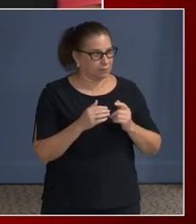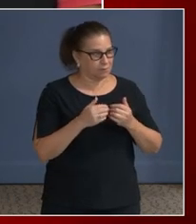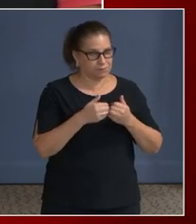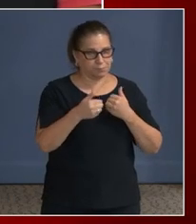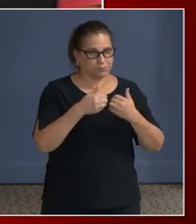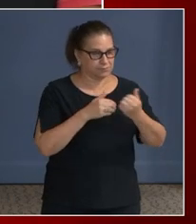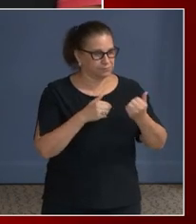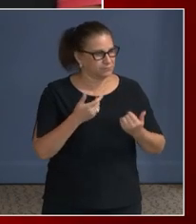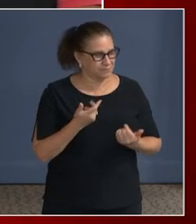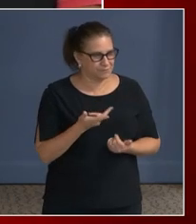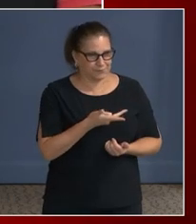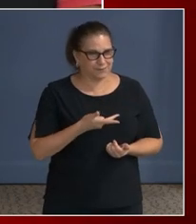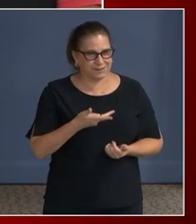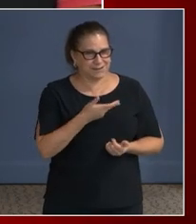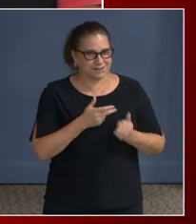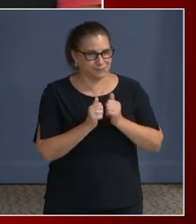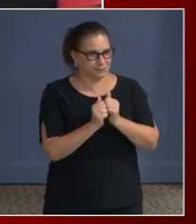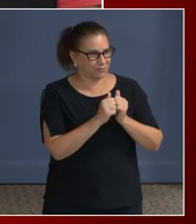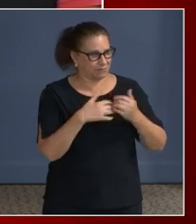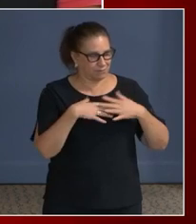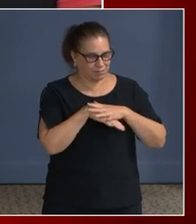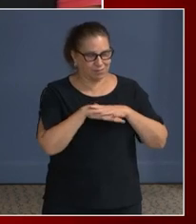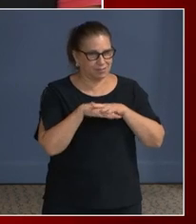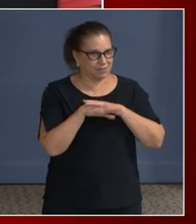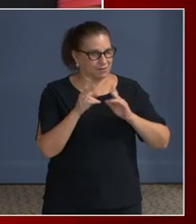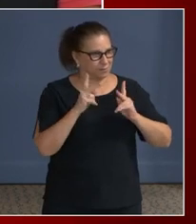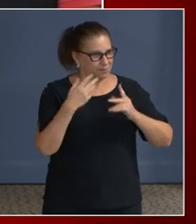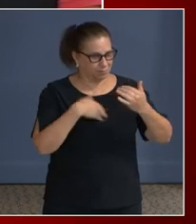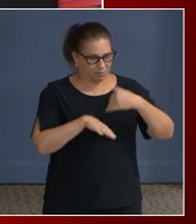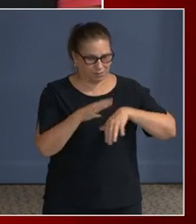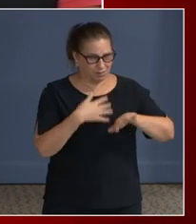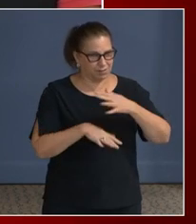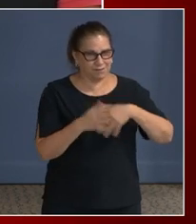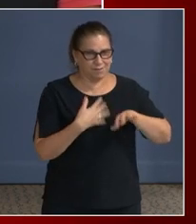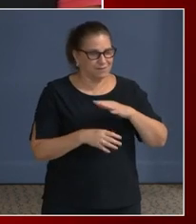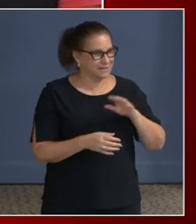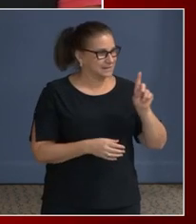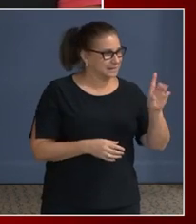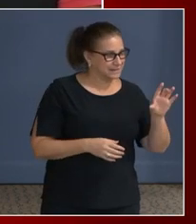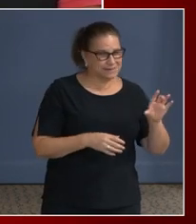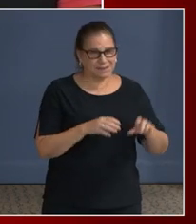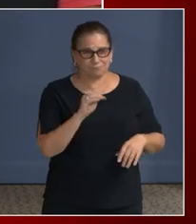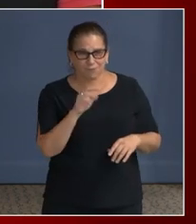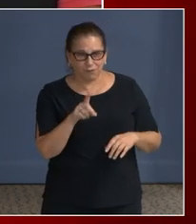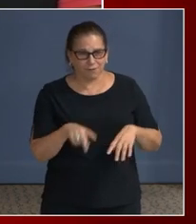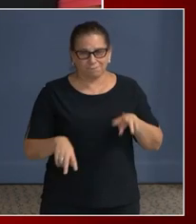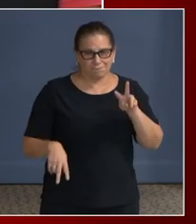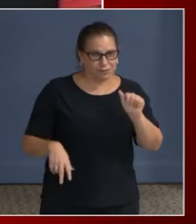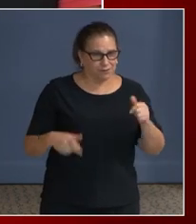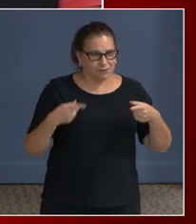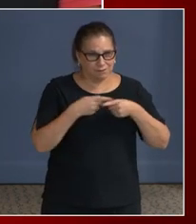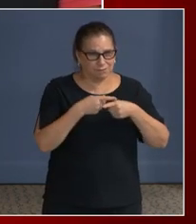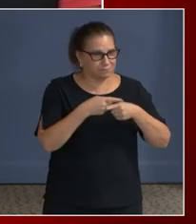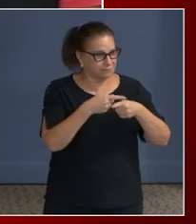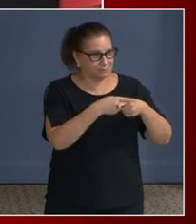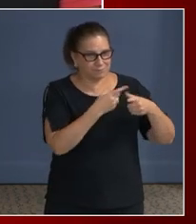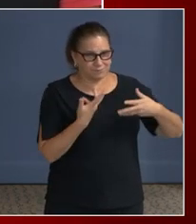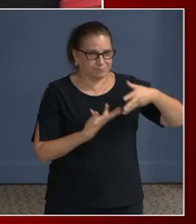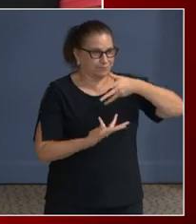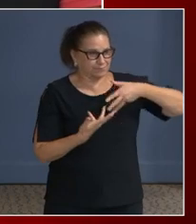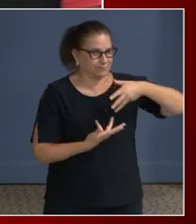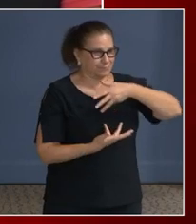today. If we feel the need to change that, we certainly will advise that we change